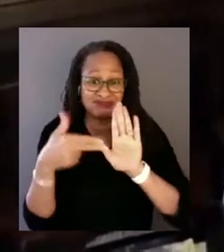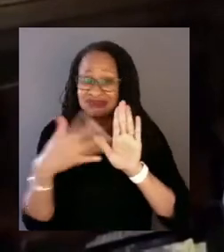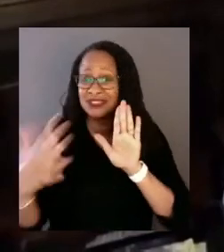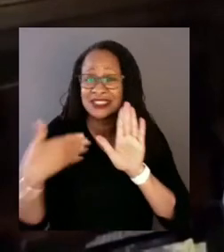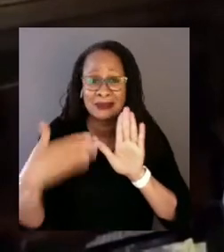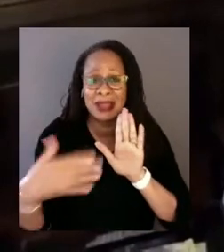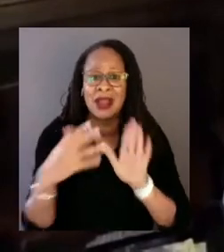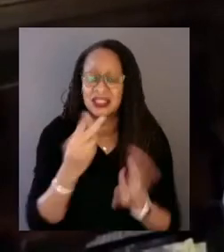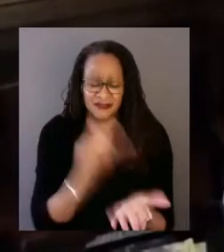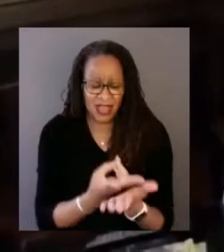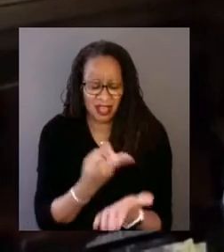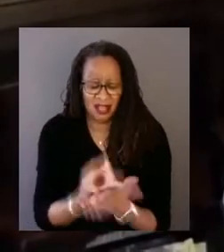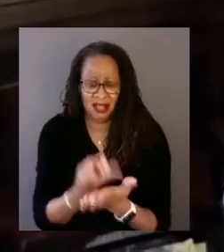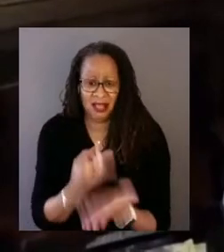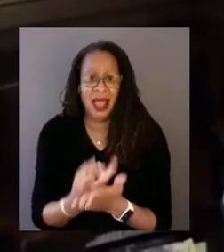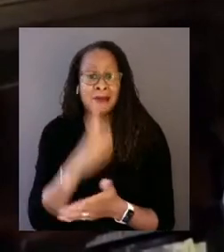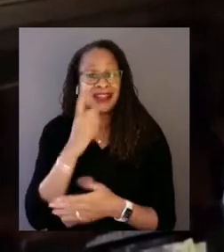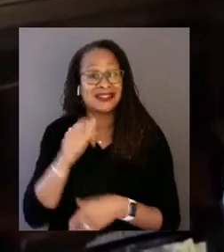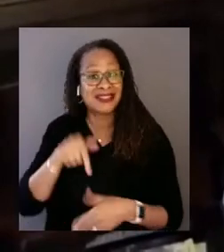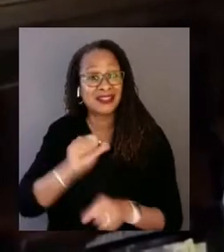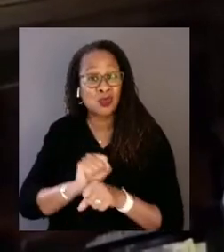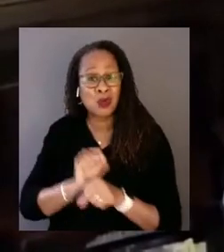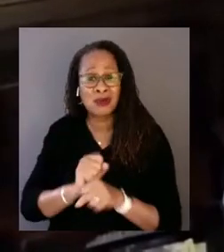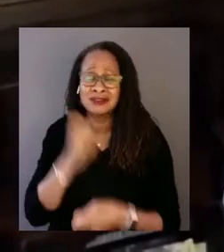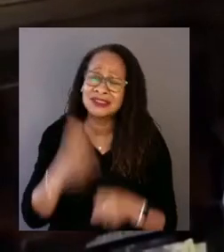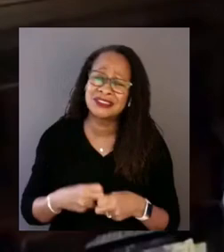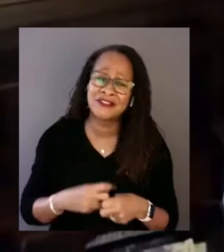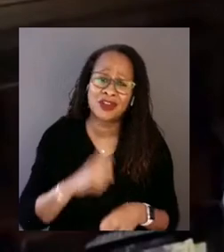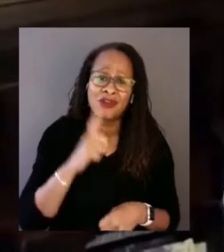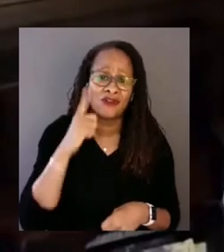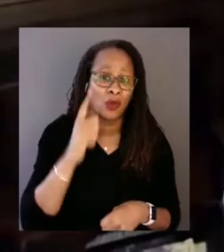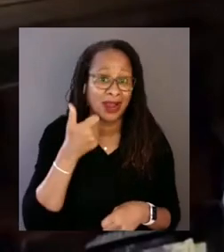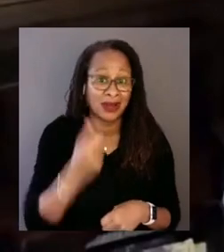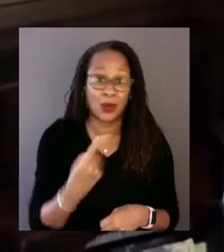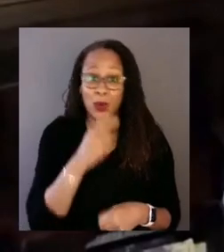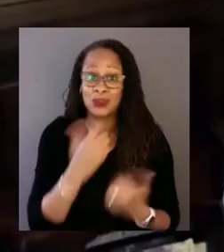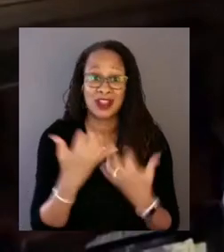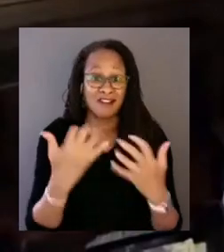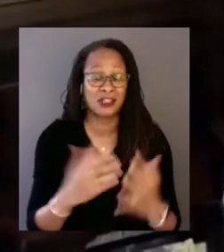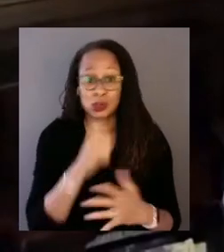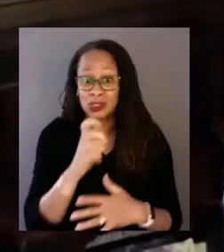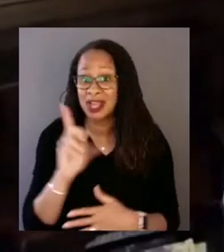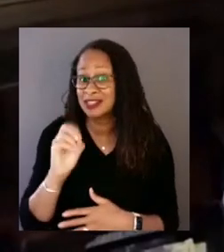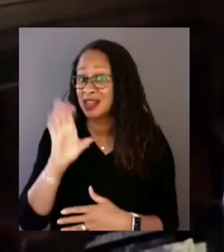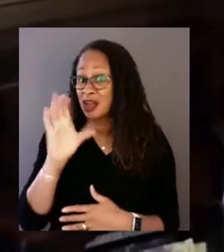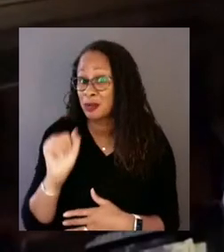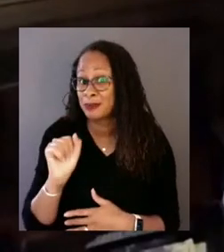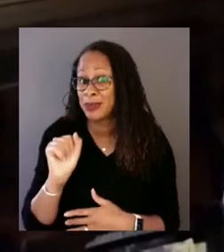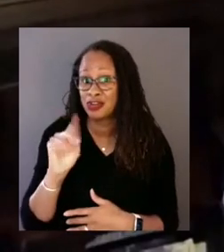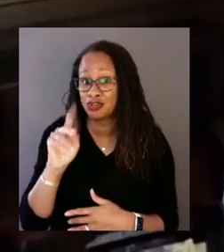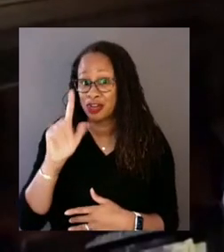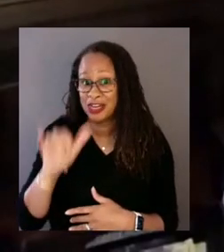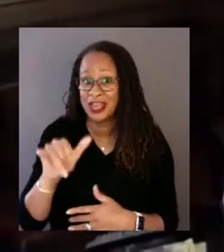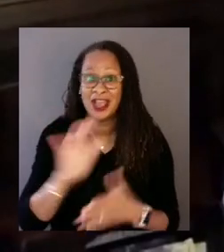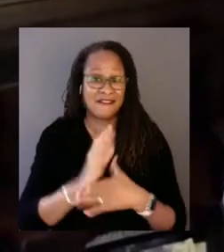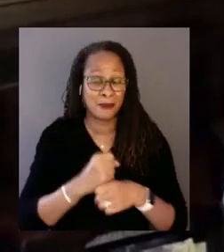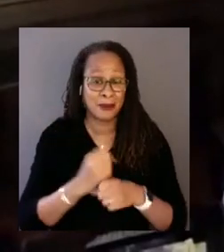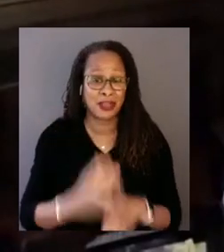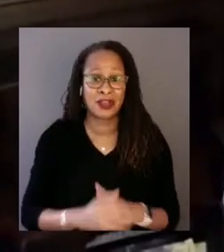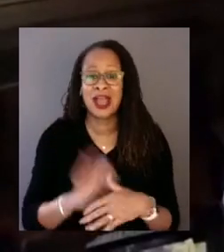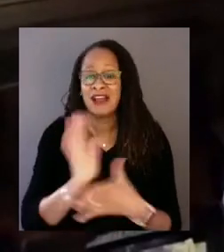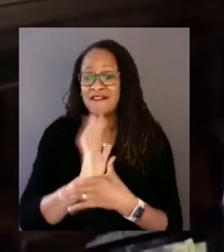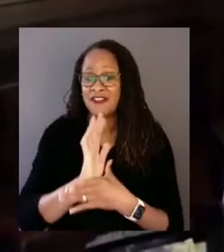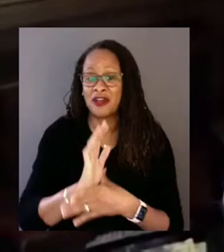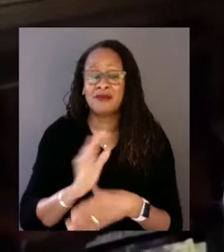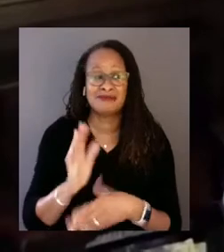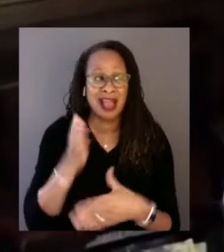because this is hard work. For anyone in the audience who's not a documentary filmmaker, you know, films on average take 5 years